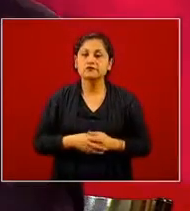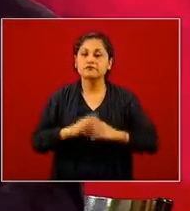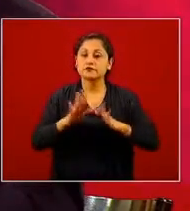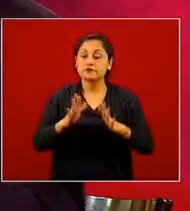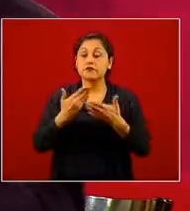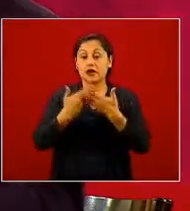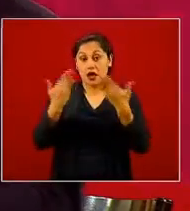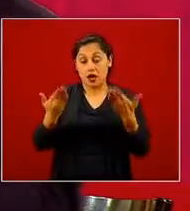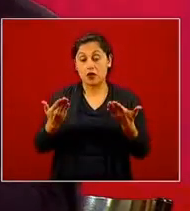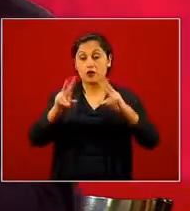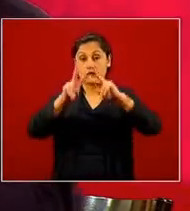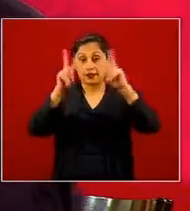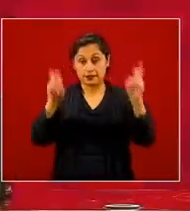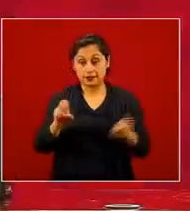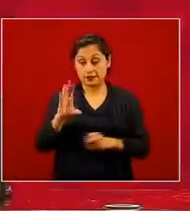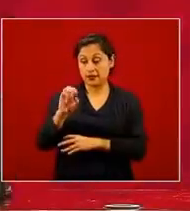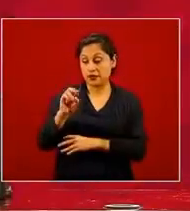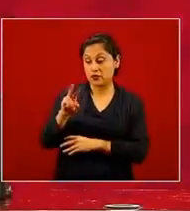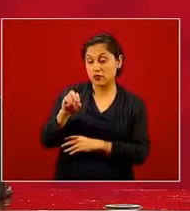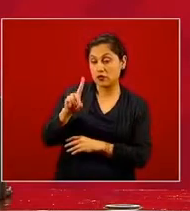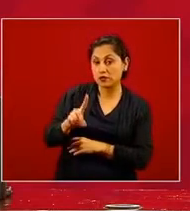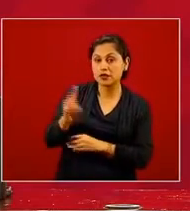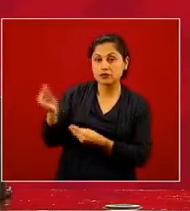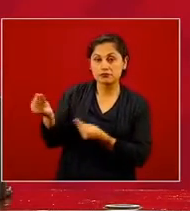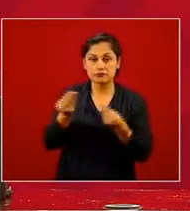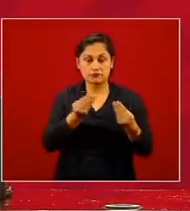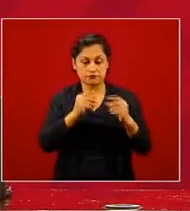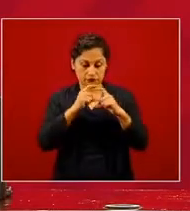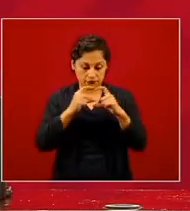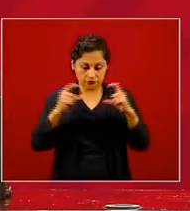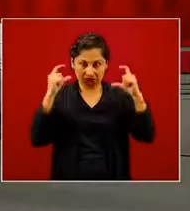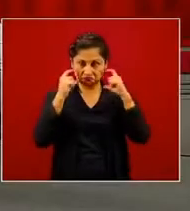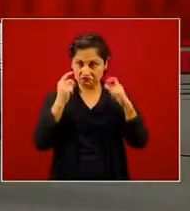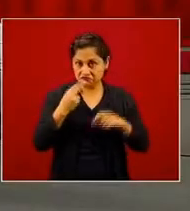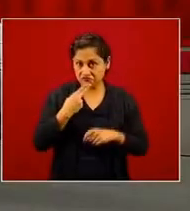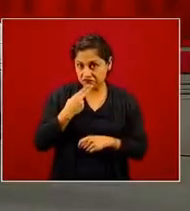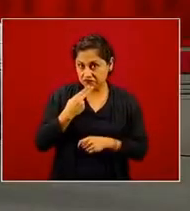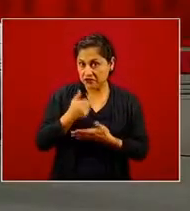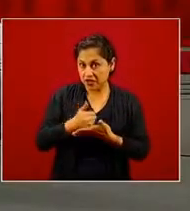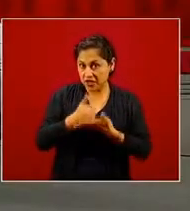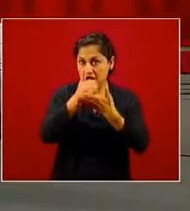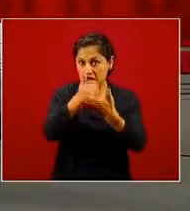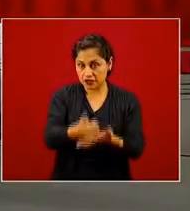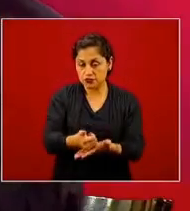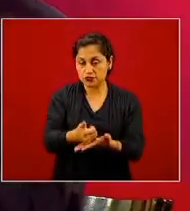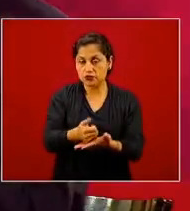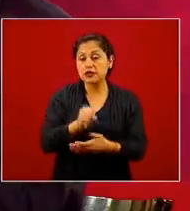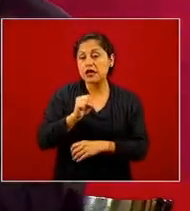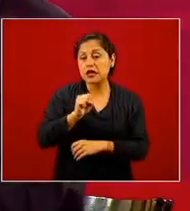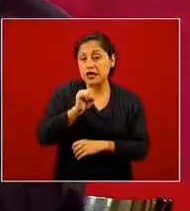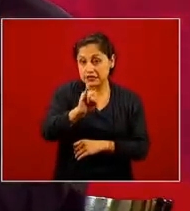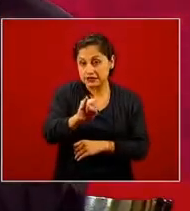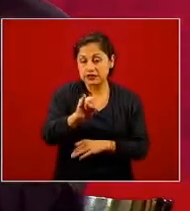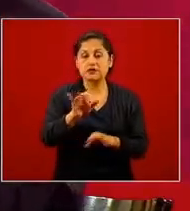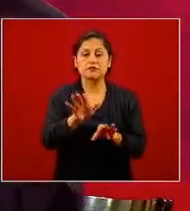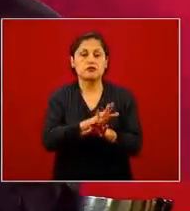may come from the airways from of the person who's wearing. So it